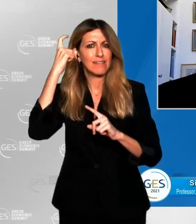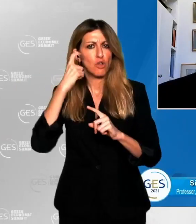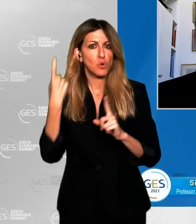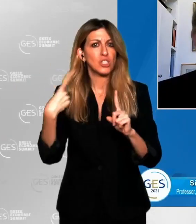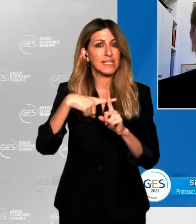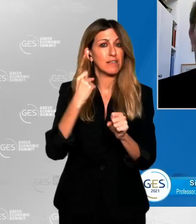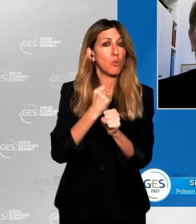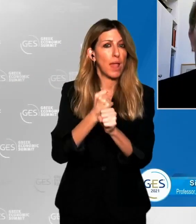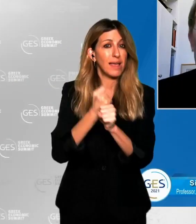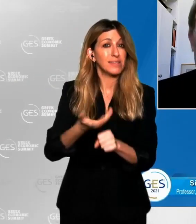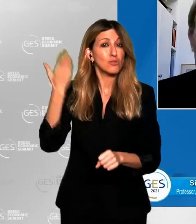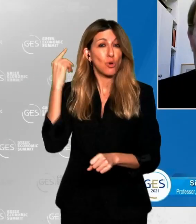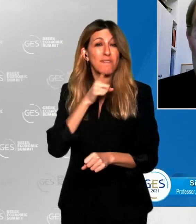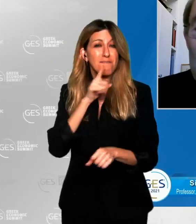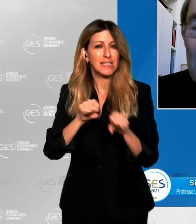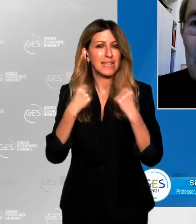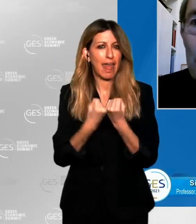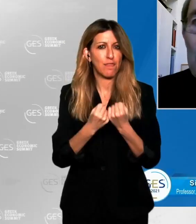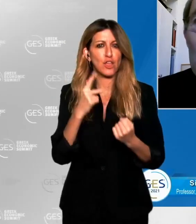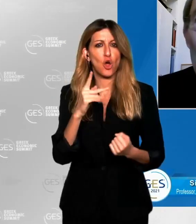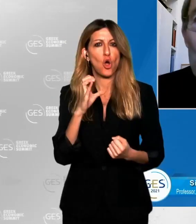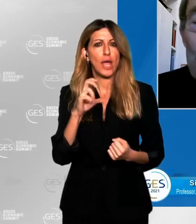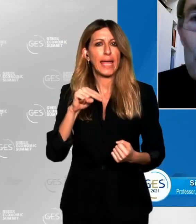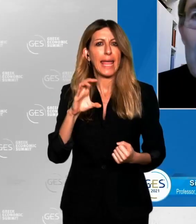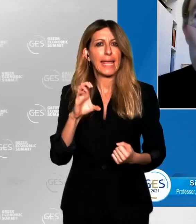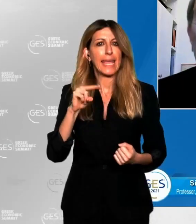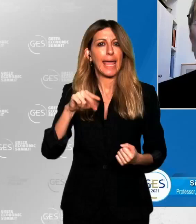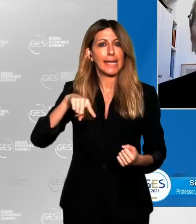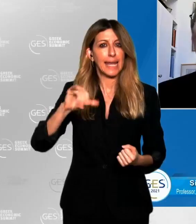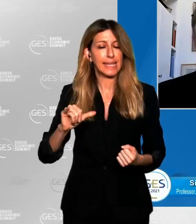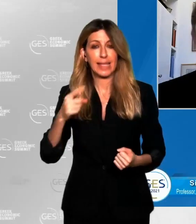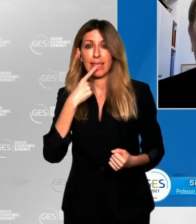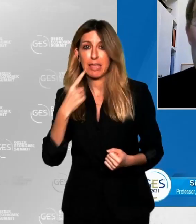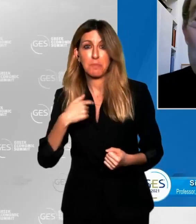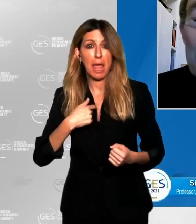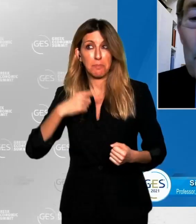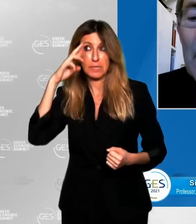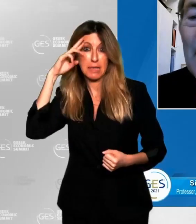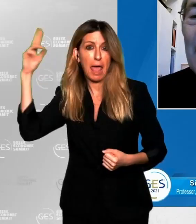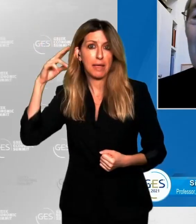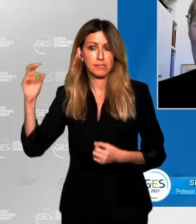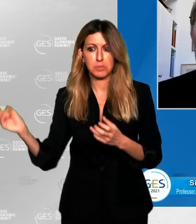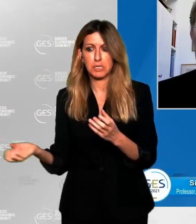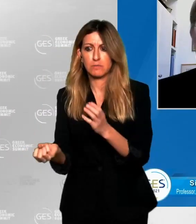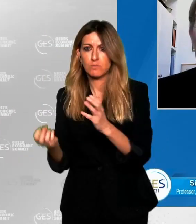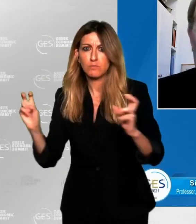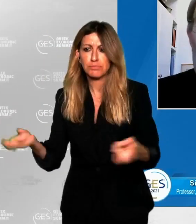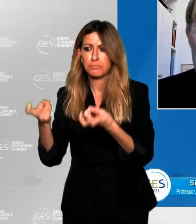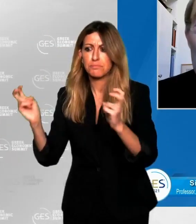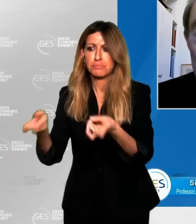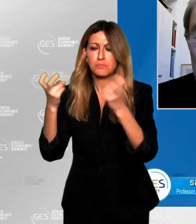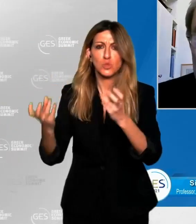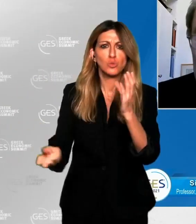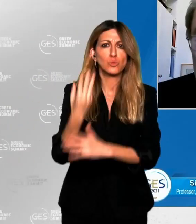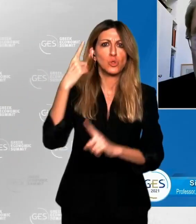that if we are so clever as to invent these new technologies to take jobs away from people, surely we're